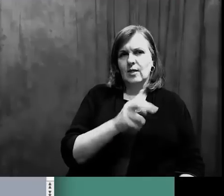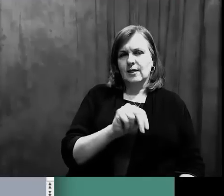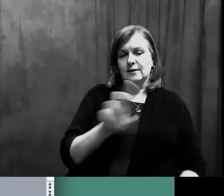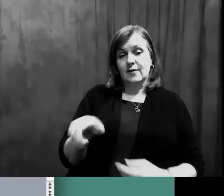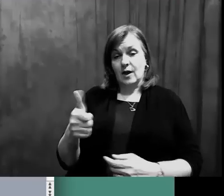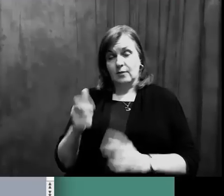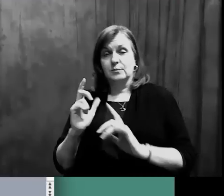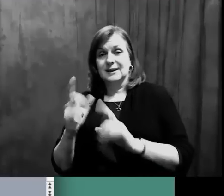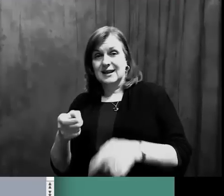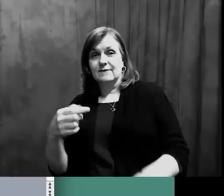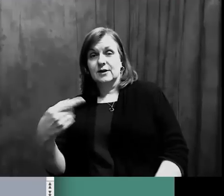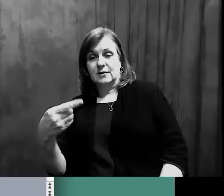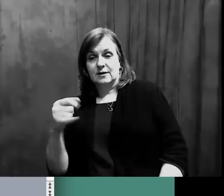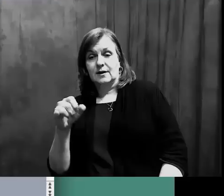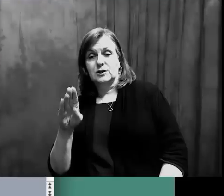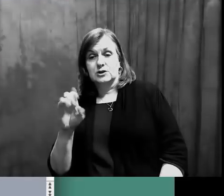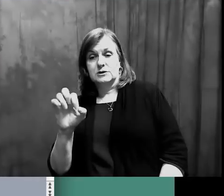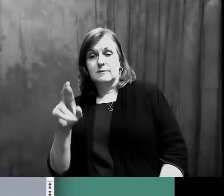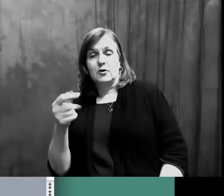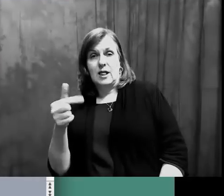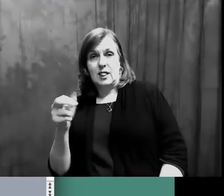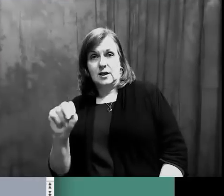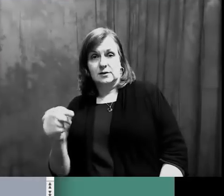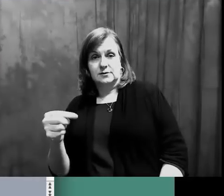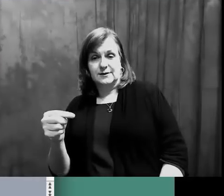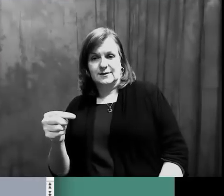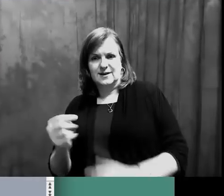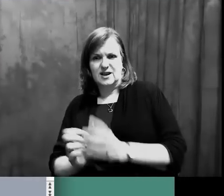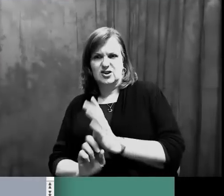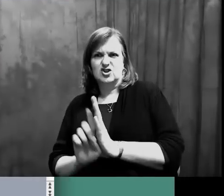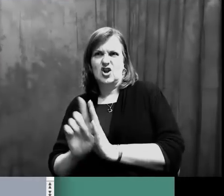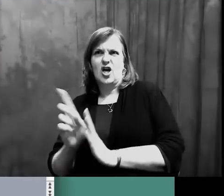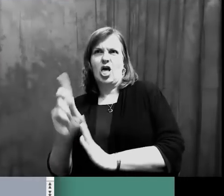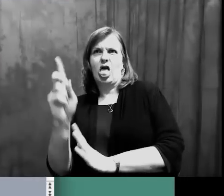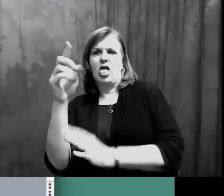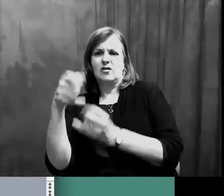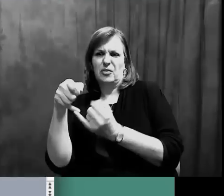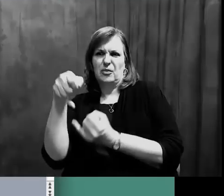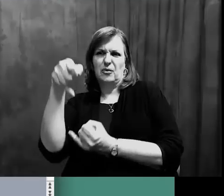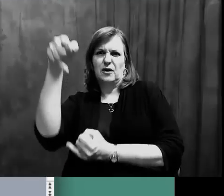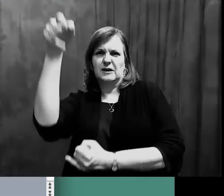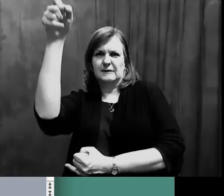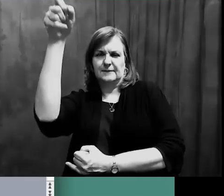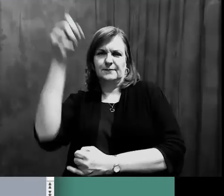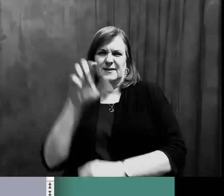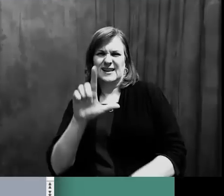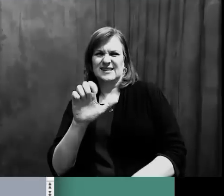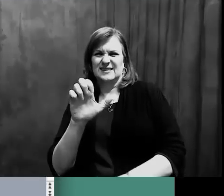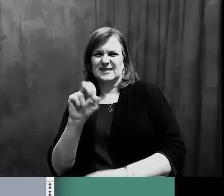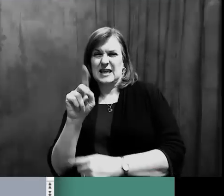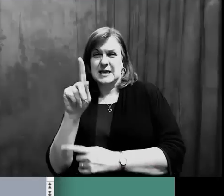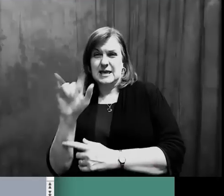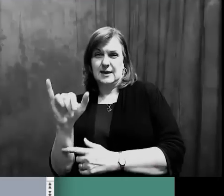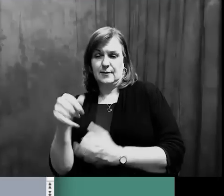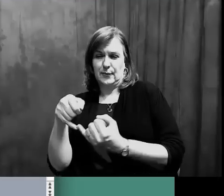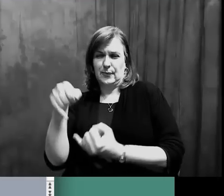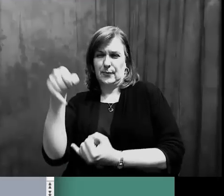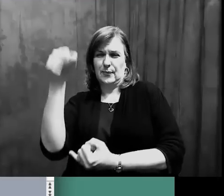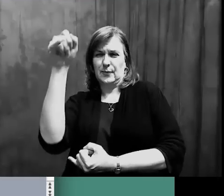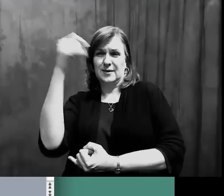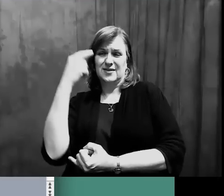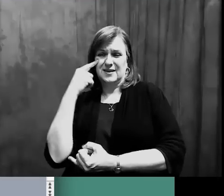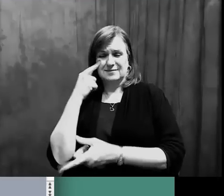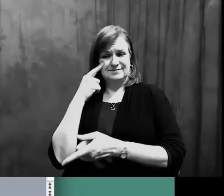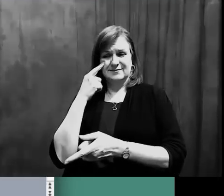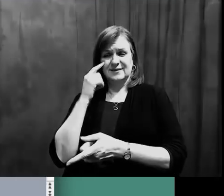with gibberellin, but this other one has been treated with gibberellins, and it's very, very tall, almost kind of lanky, you